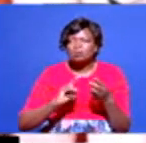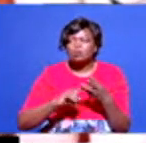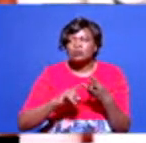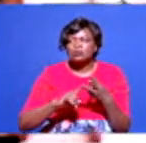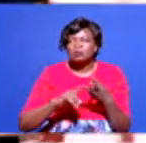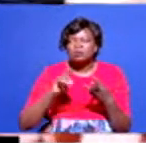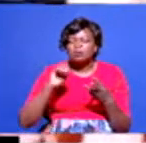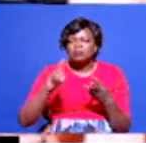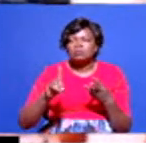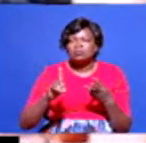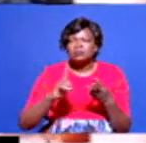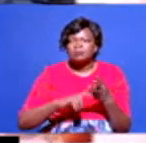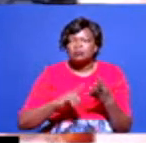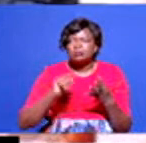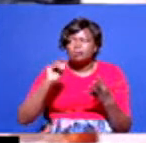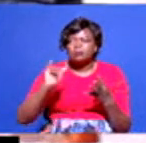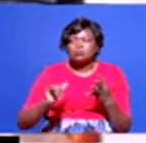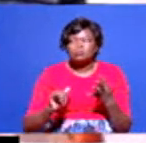Kagai, and Tony Githinji.